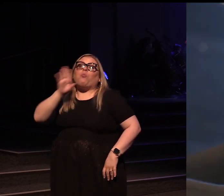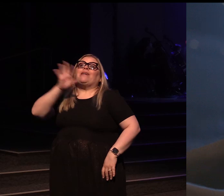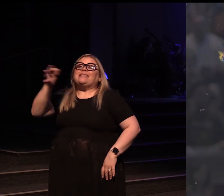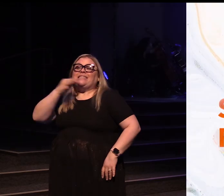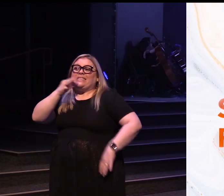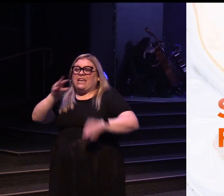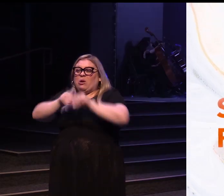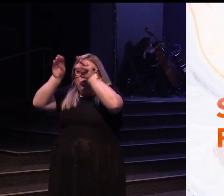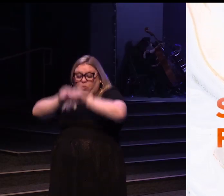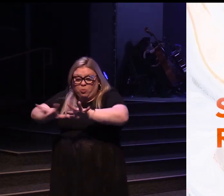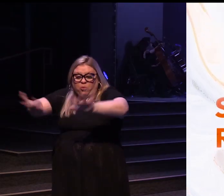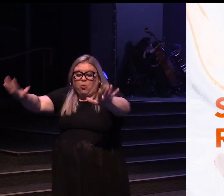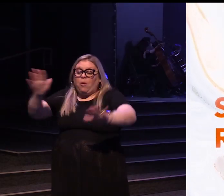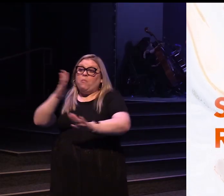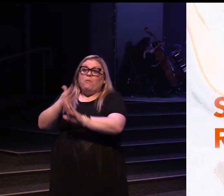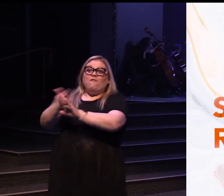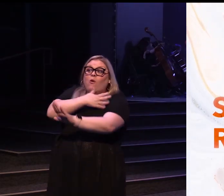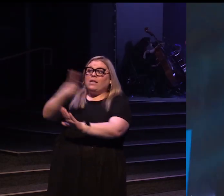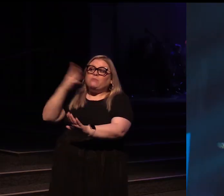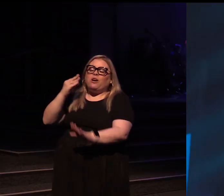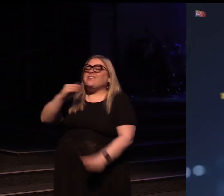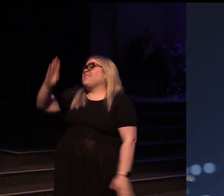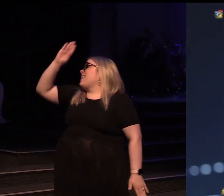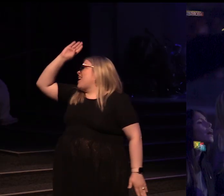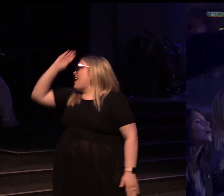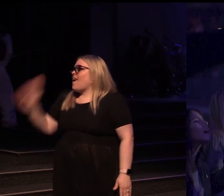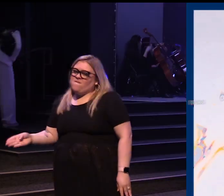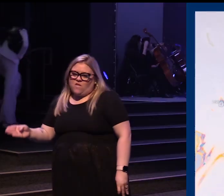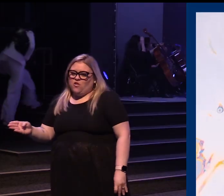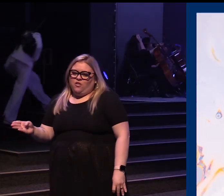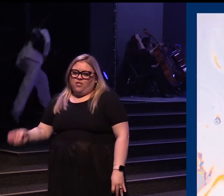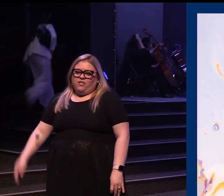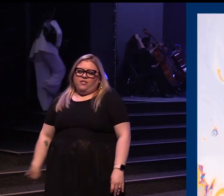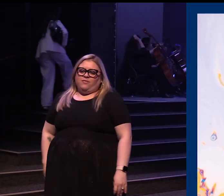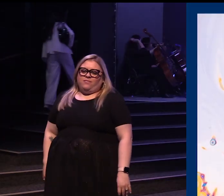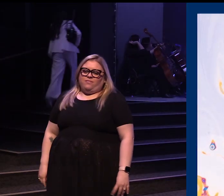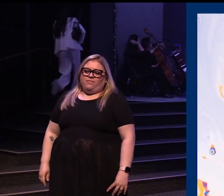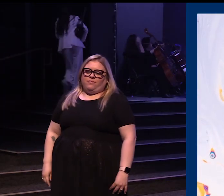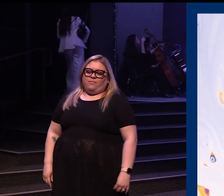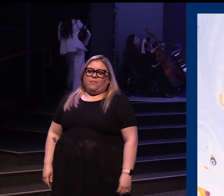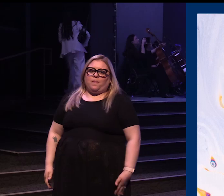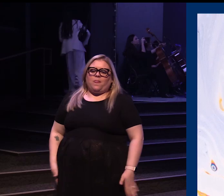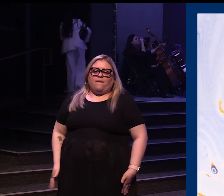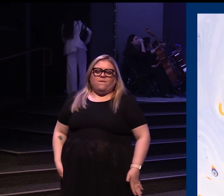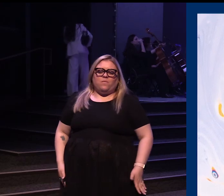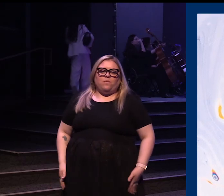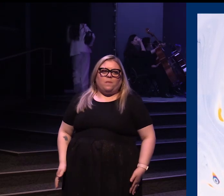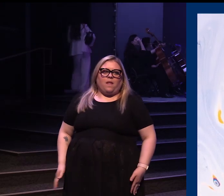an awakening like we've never seen before.